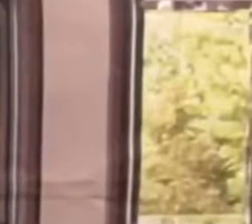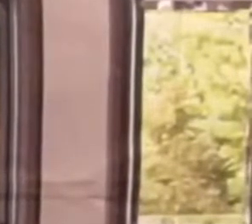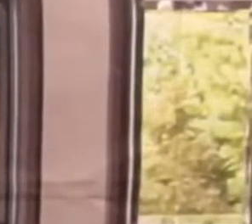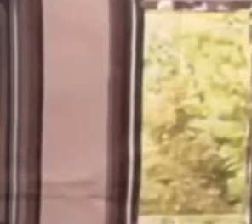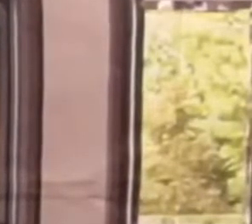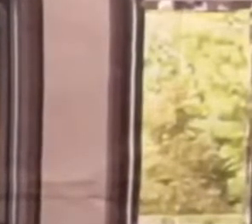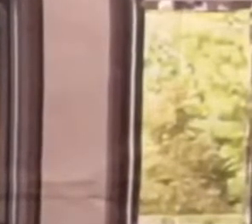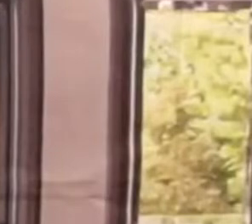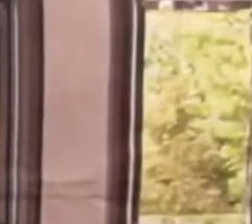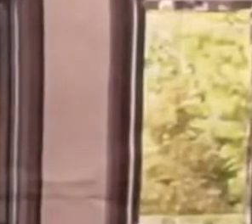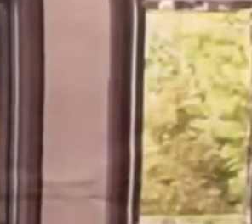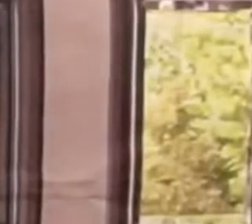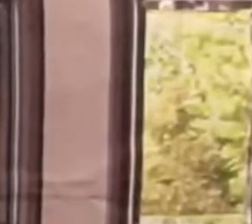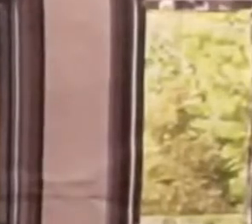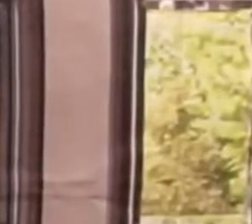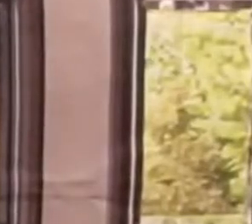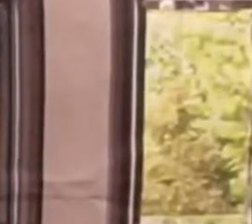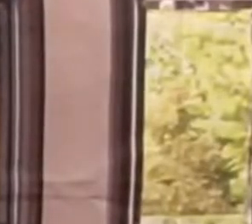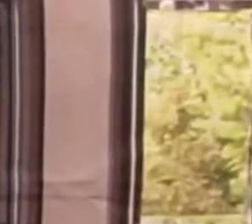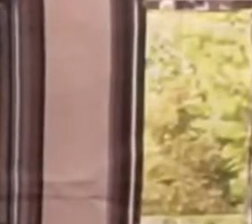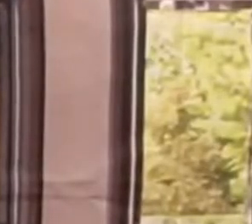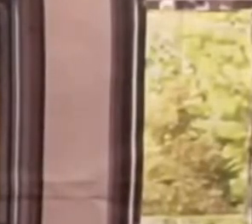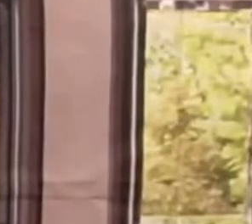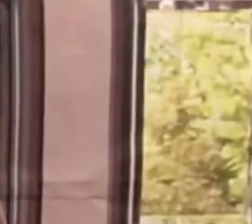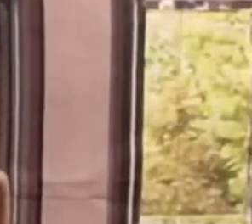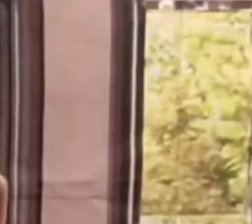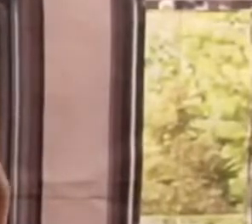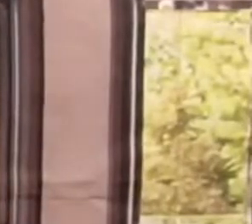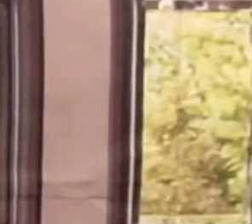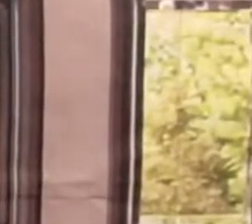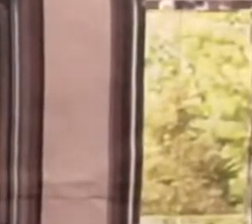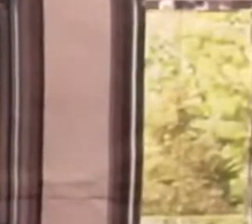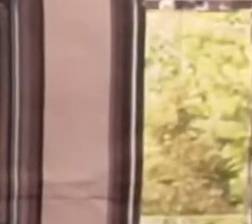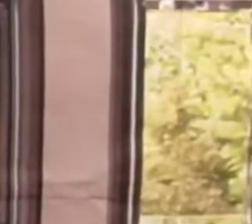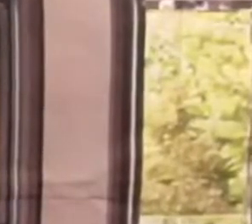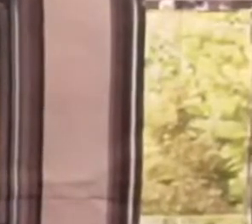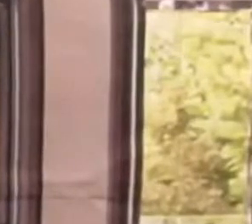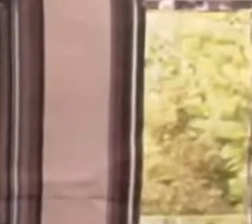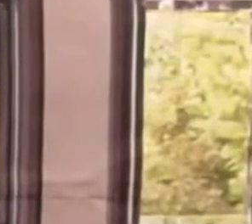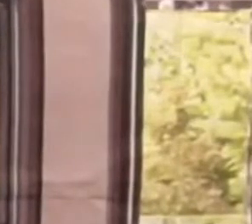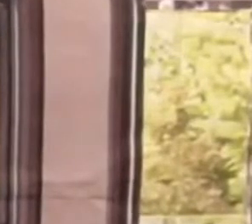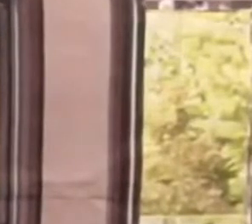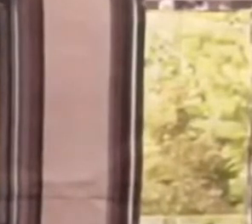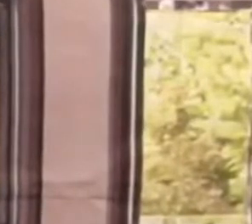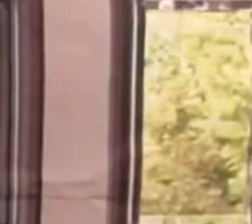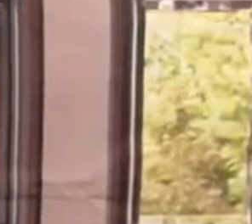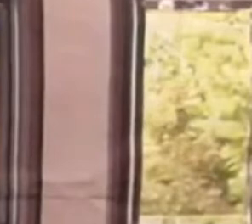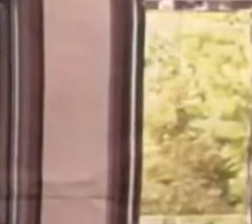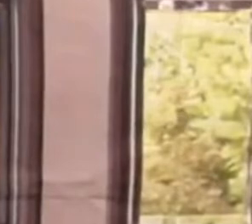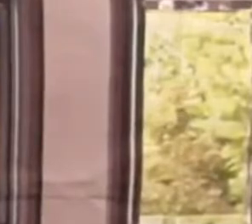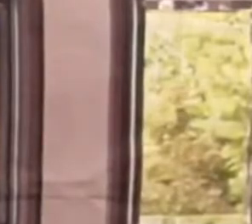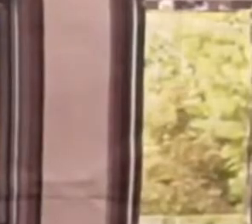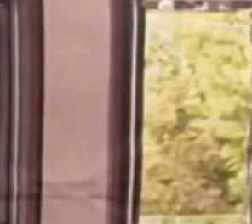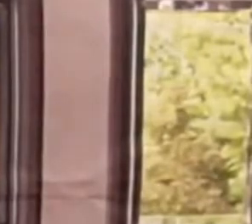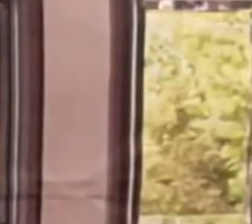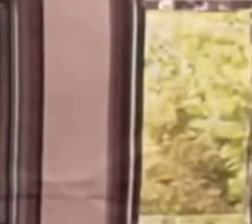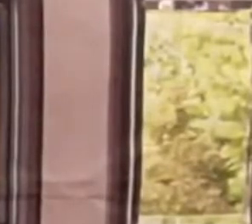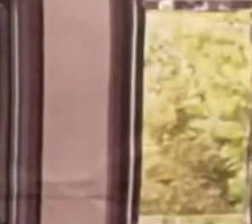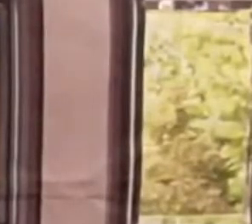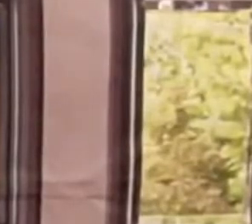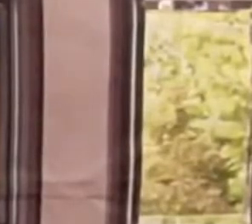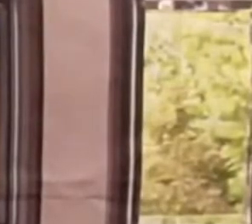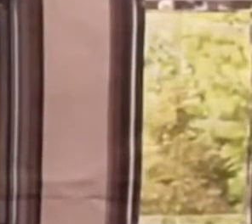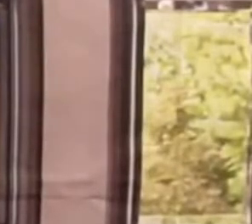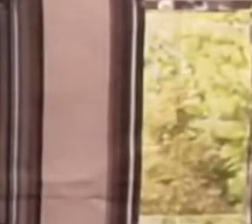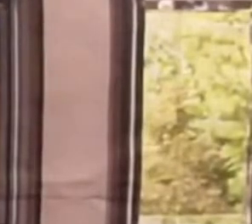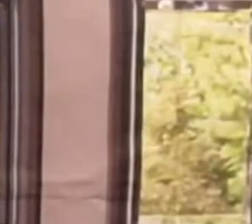very important decision requiring the eyes and ears of the macro community, everyone will point to Rita. Rita, can